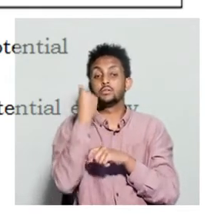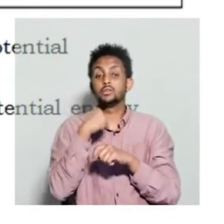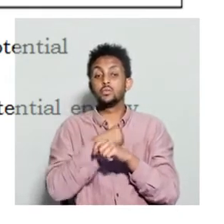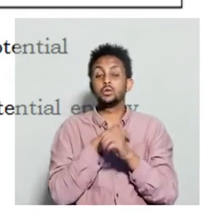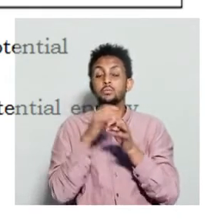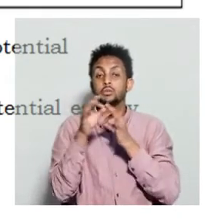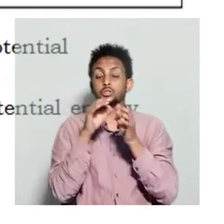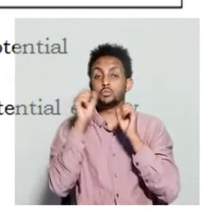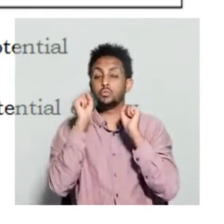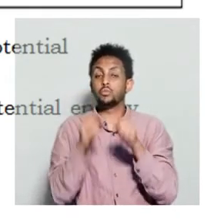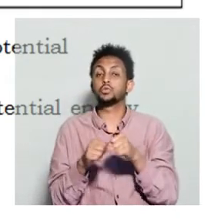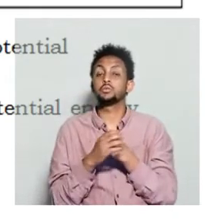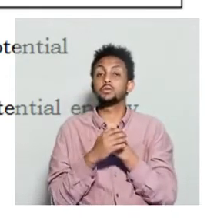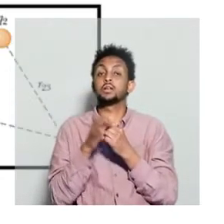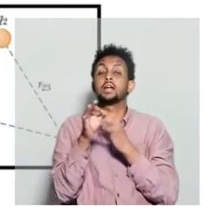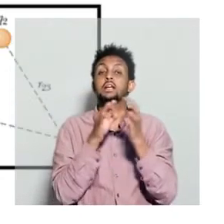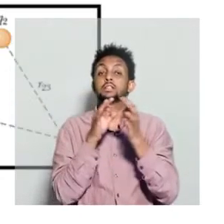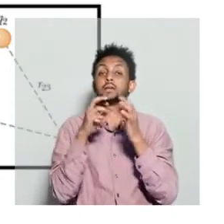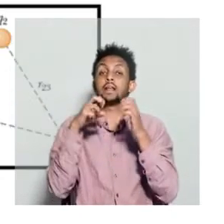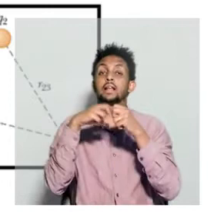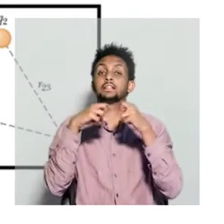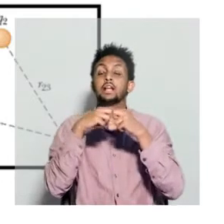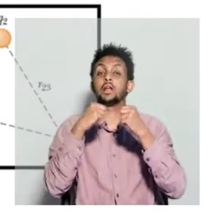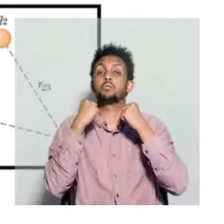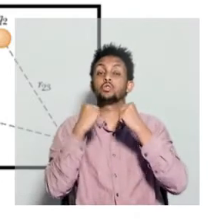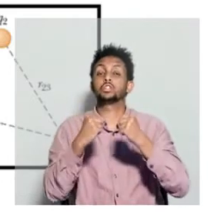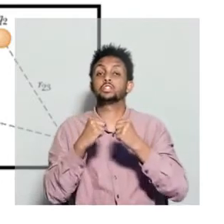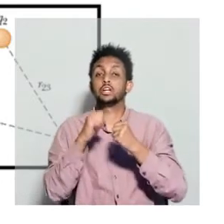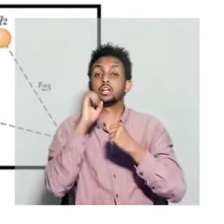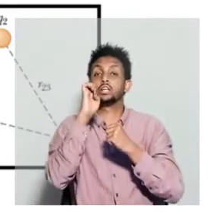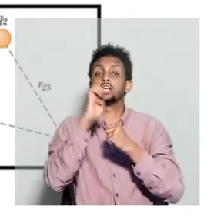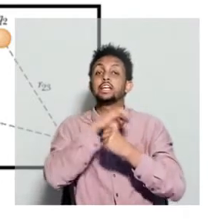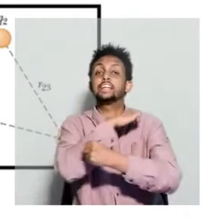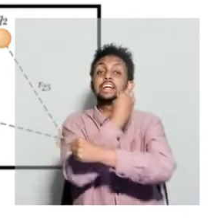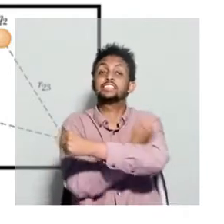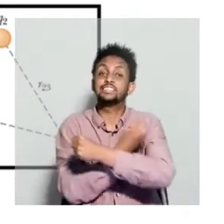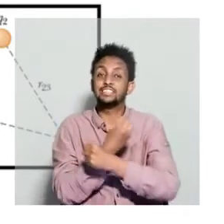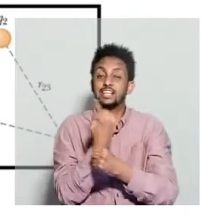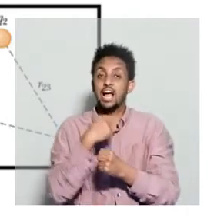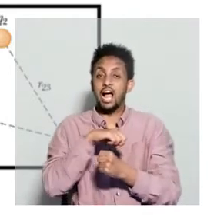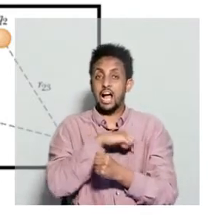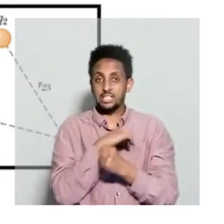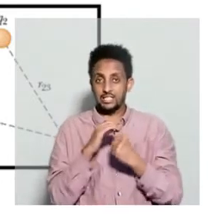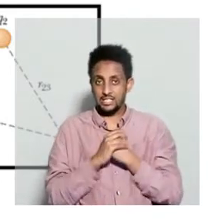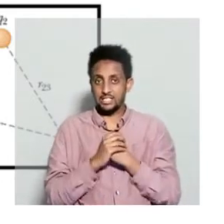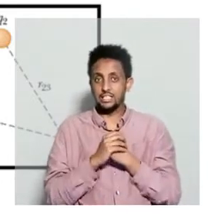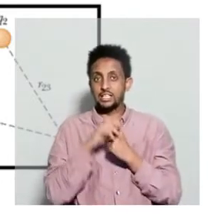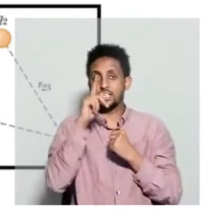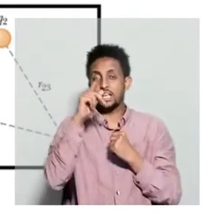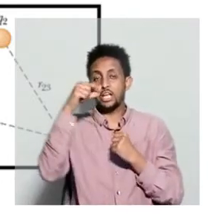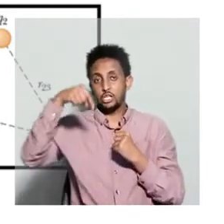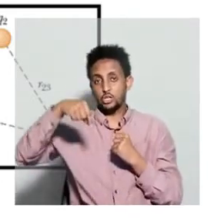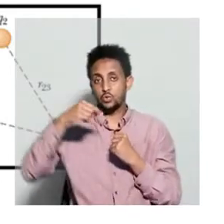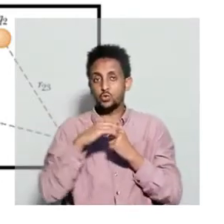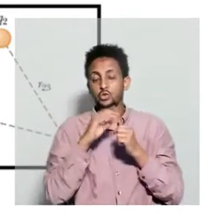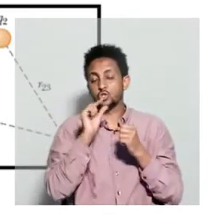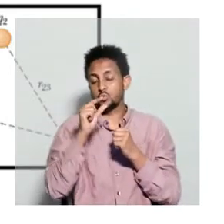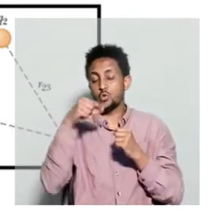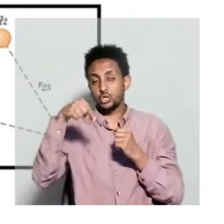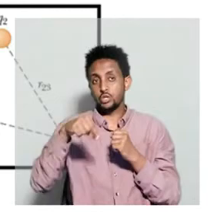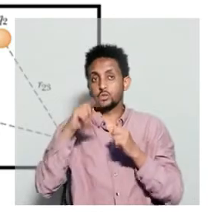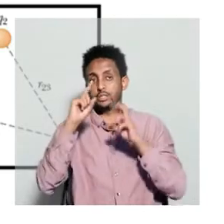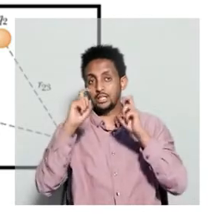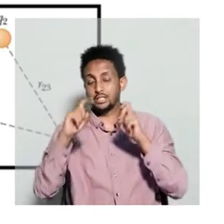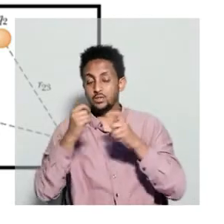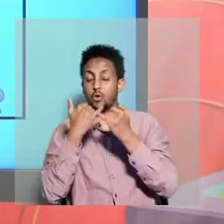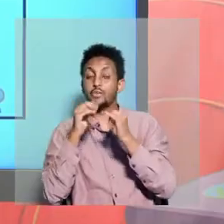mentioned. It's possible to express electrical potential energy as KQ, small q, the test